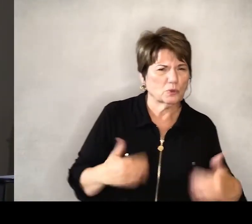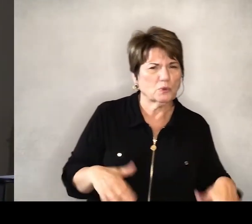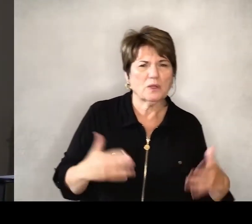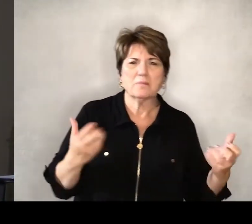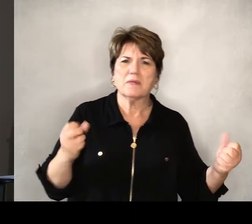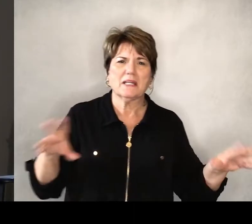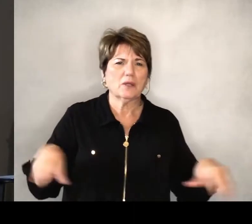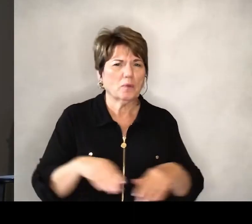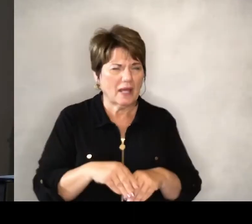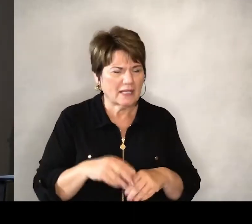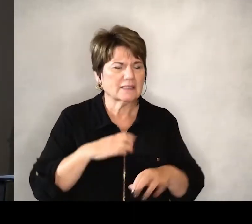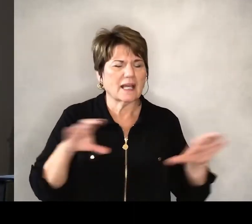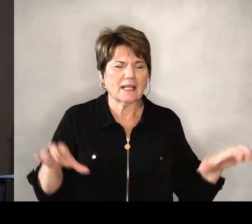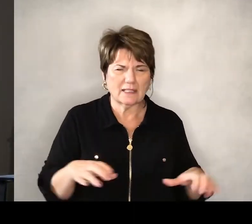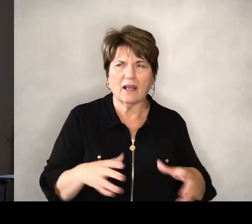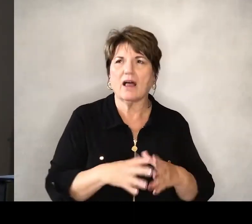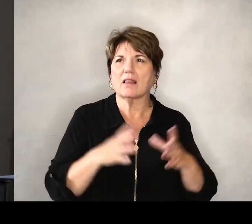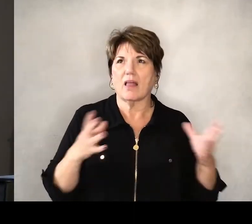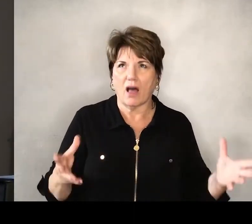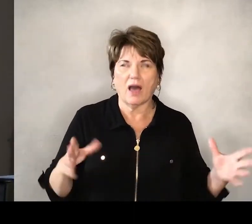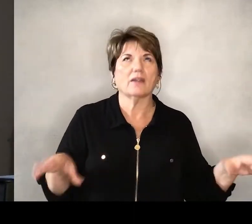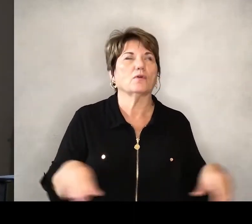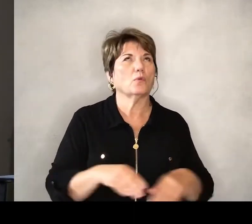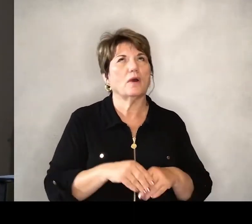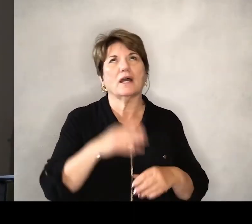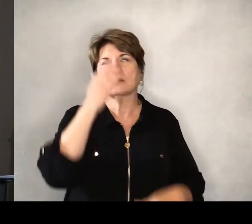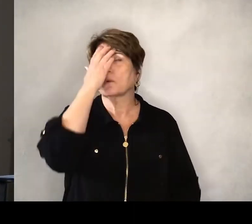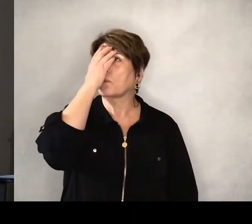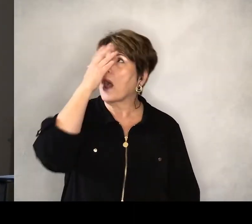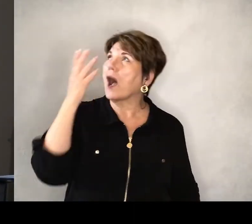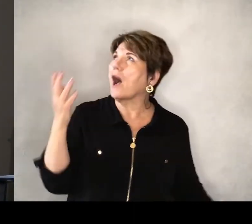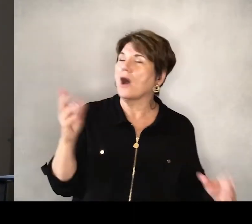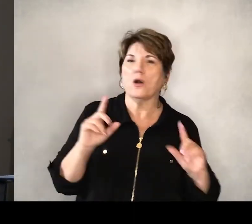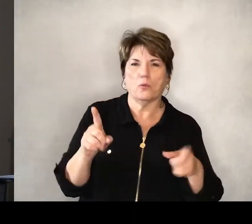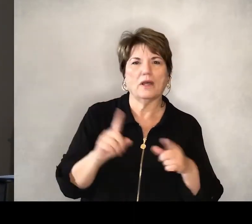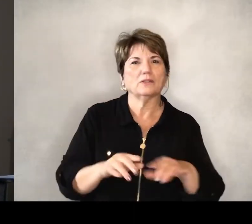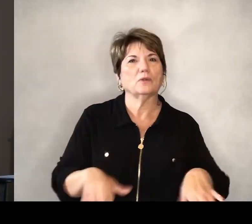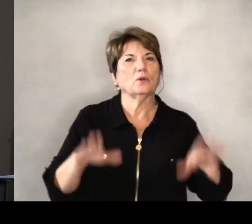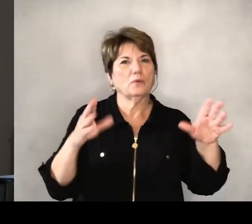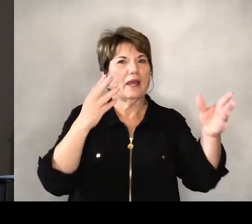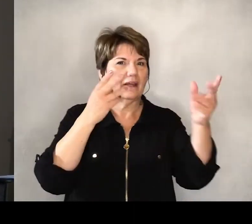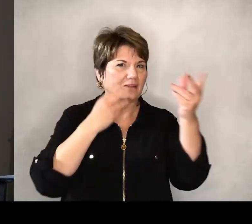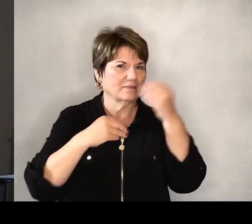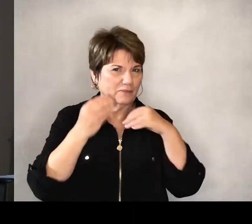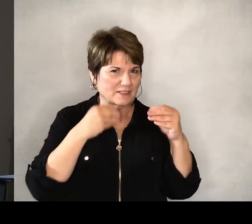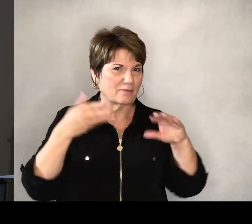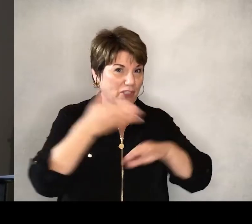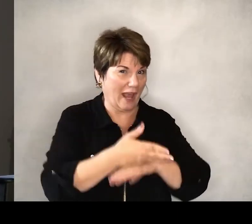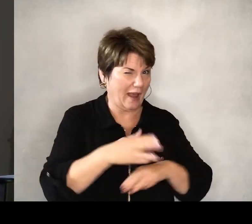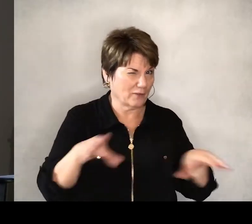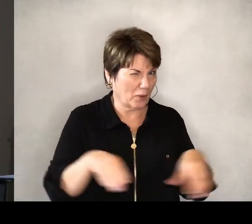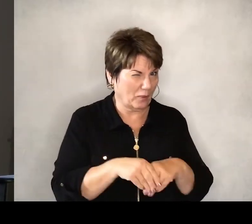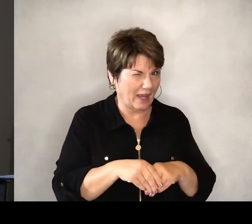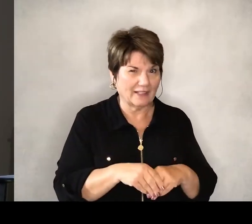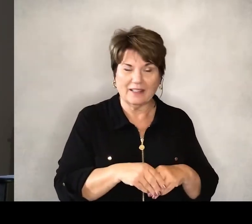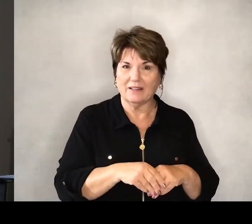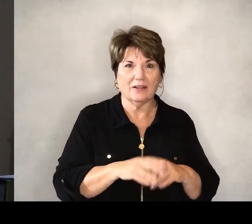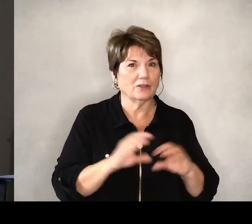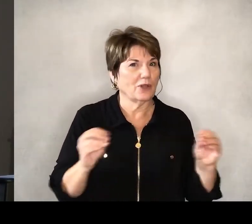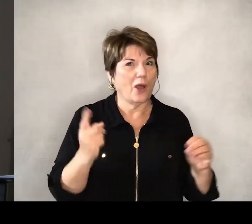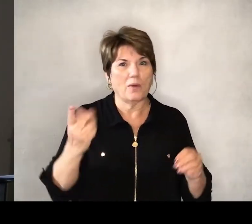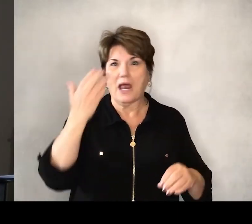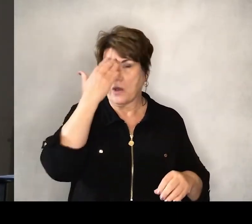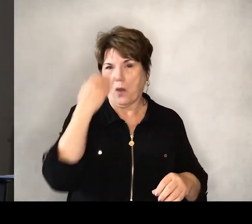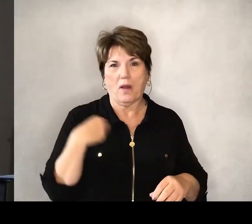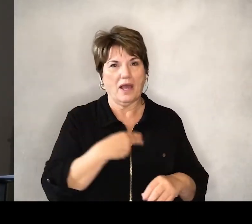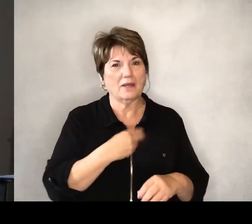of weddings. I did a lot of weddings. Gosh, we went to a lot of great receptions, actually, where nobody knew us. So we